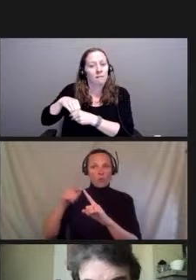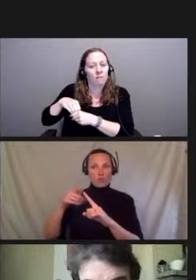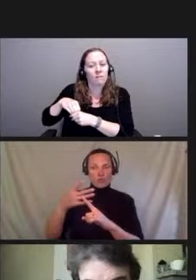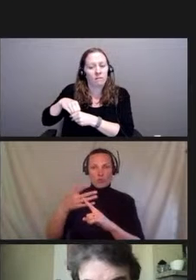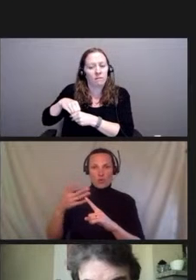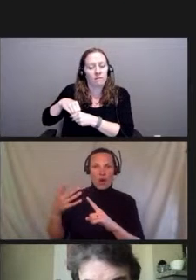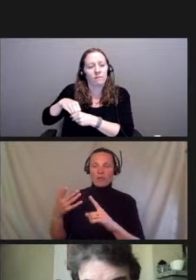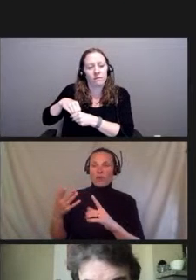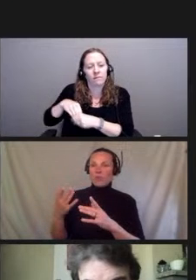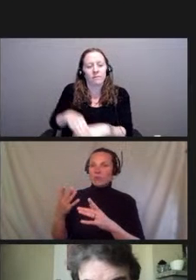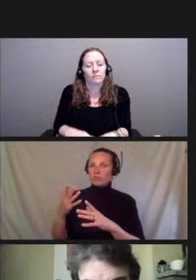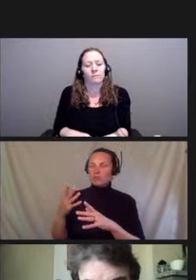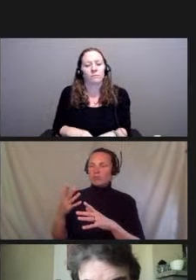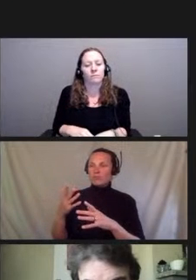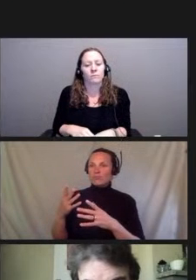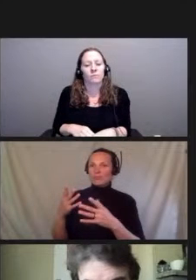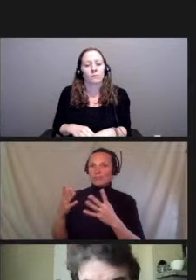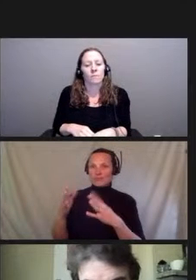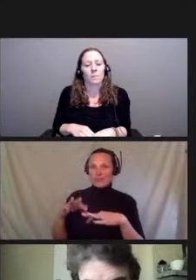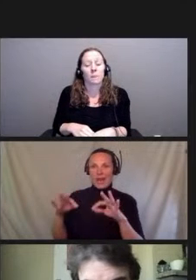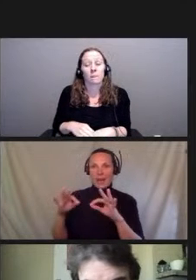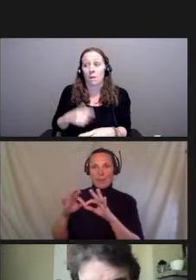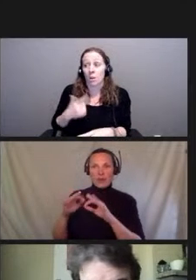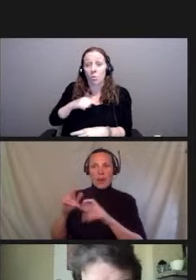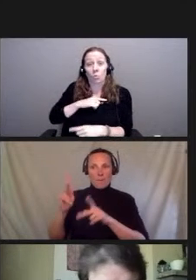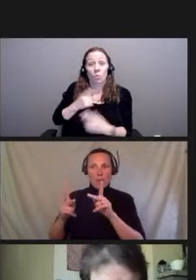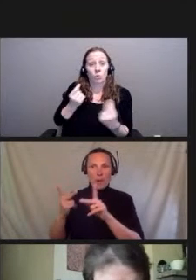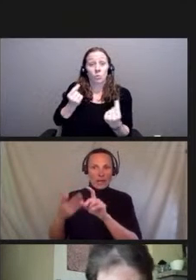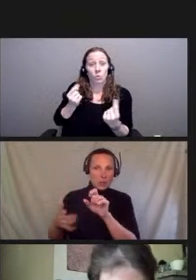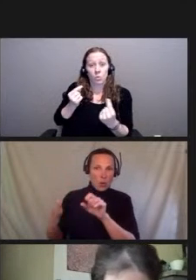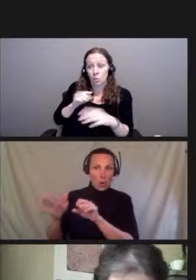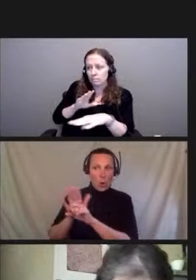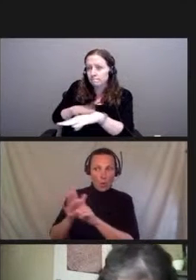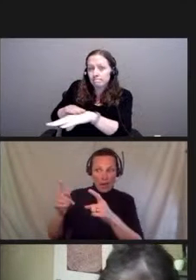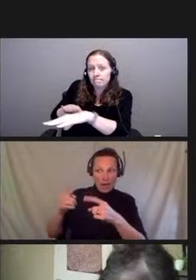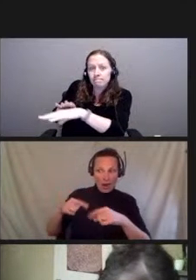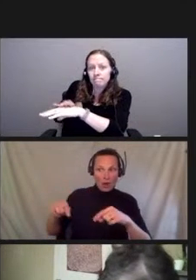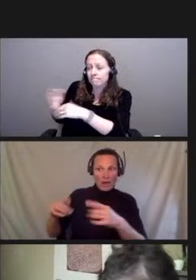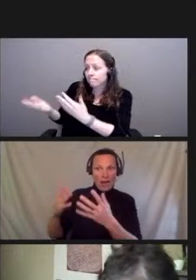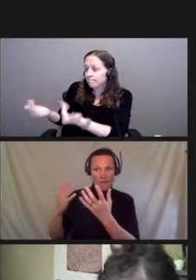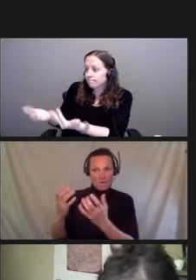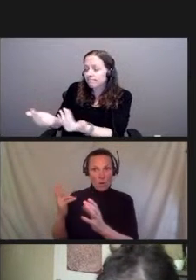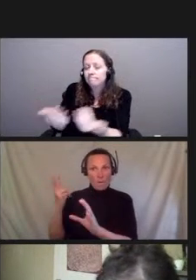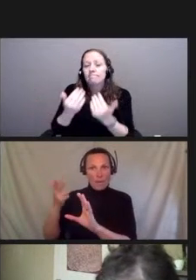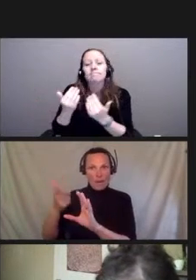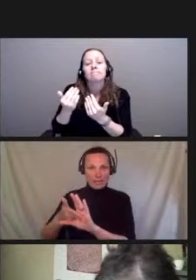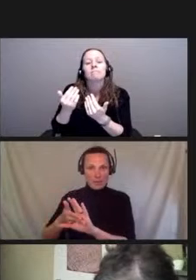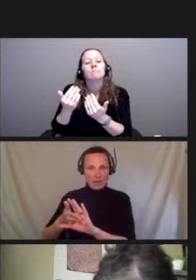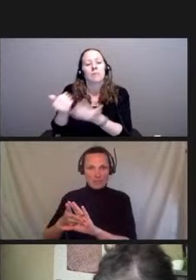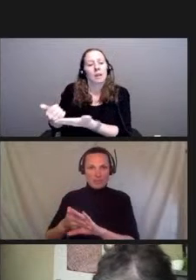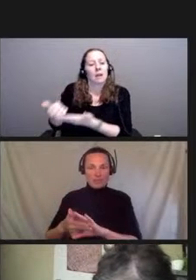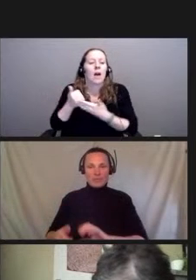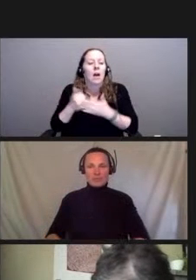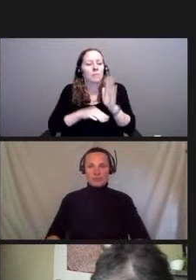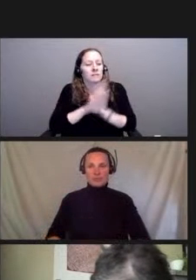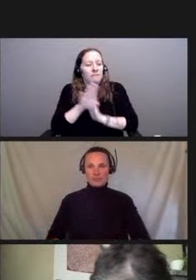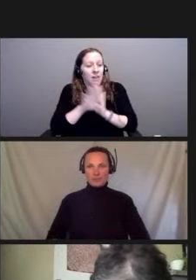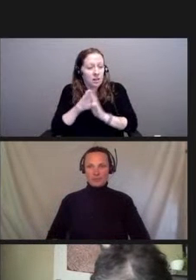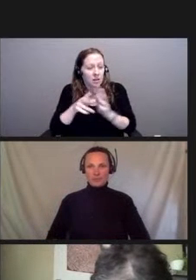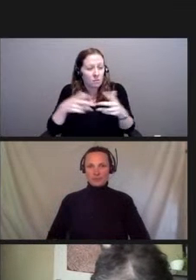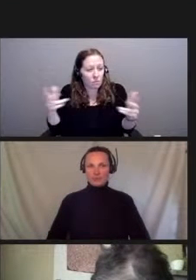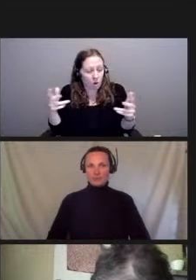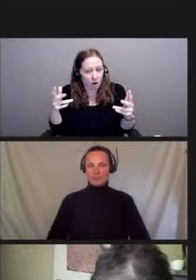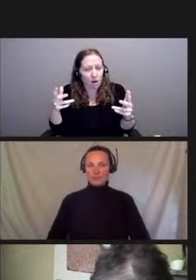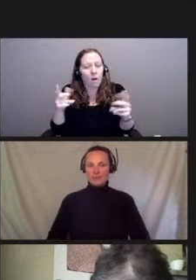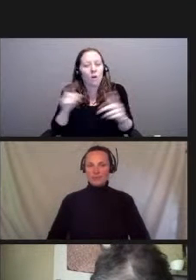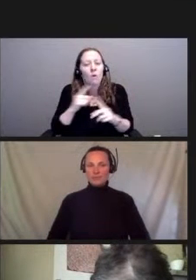So input was sought to provide insight and to help develop the proposed vision, goals, and guiding principles, which I'll